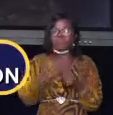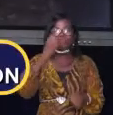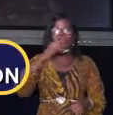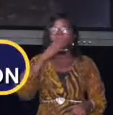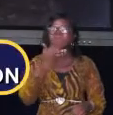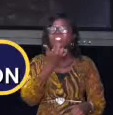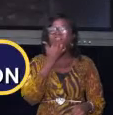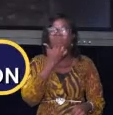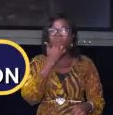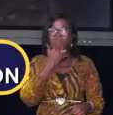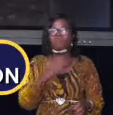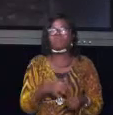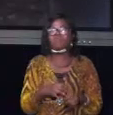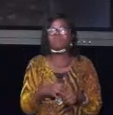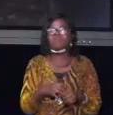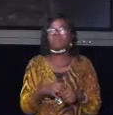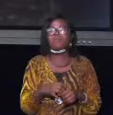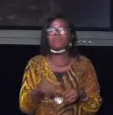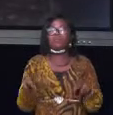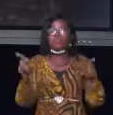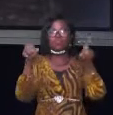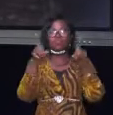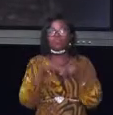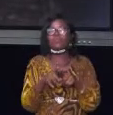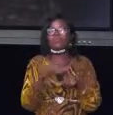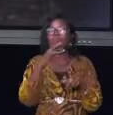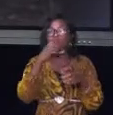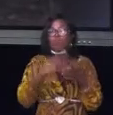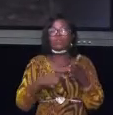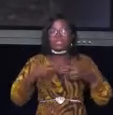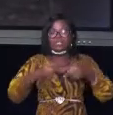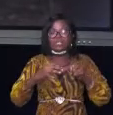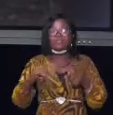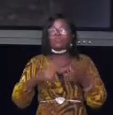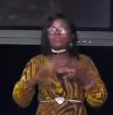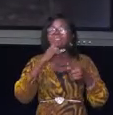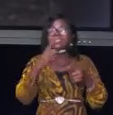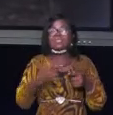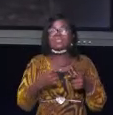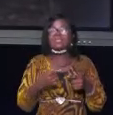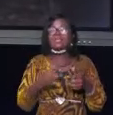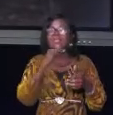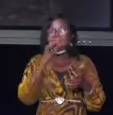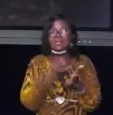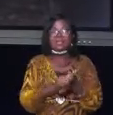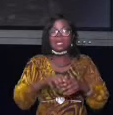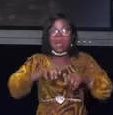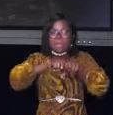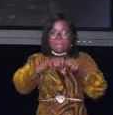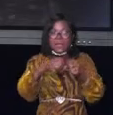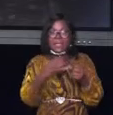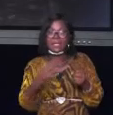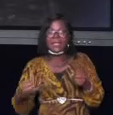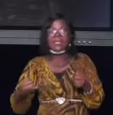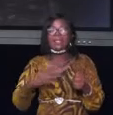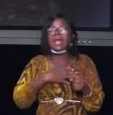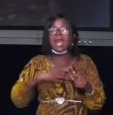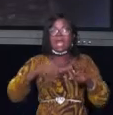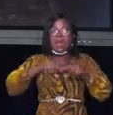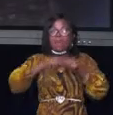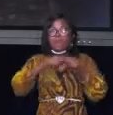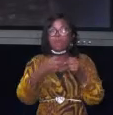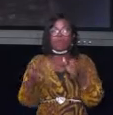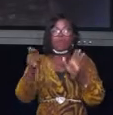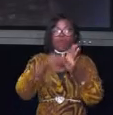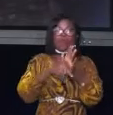alone. It does not make any sense. So, what we're trying to say in essence is that breaking and broken